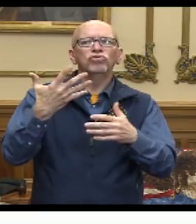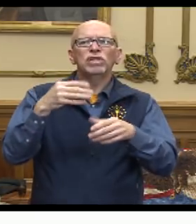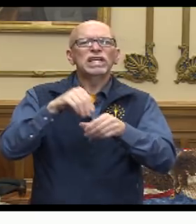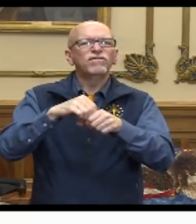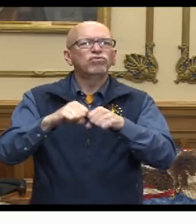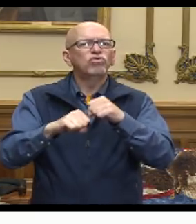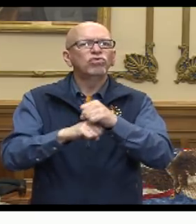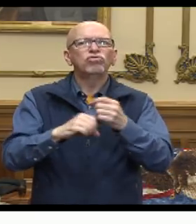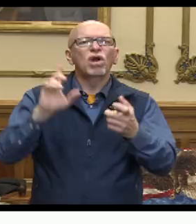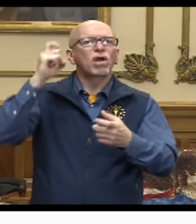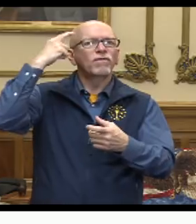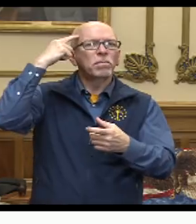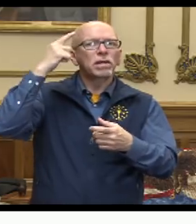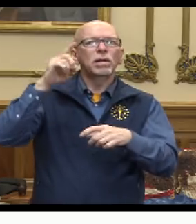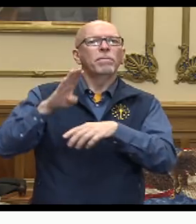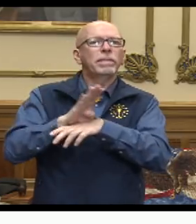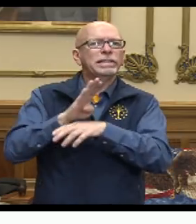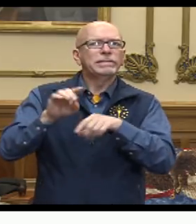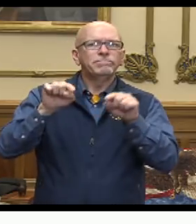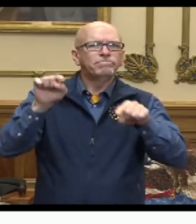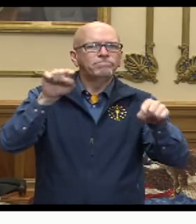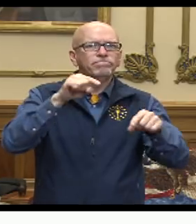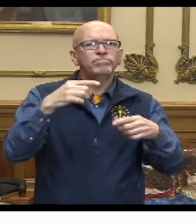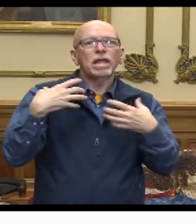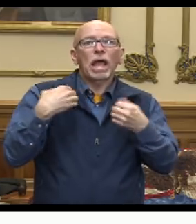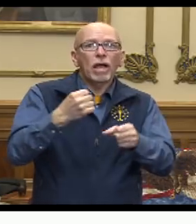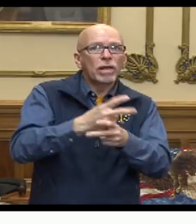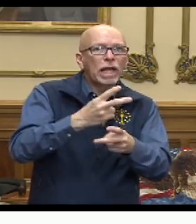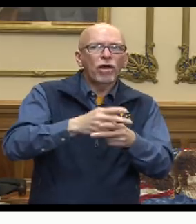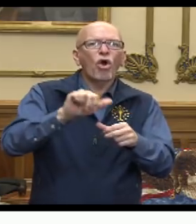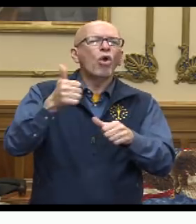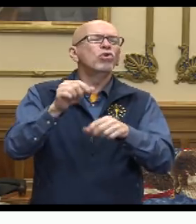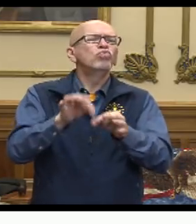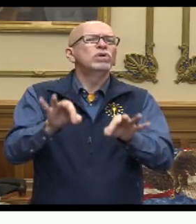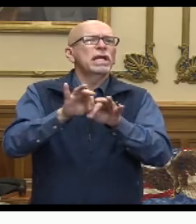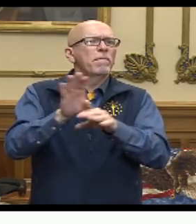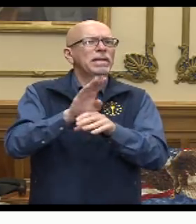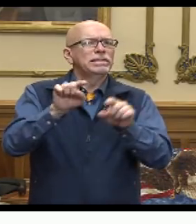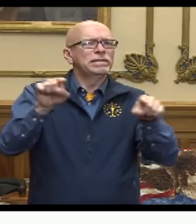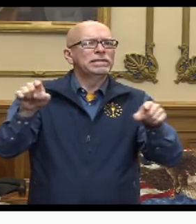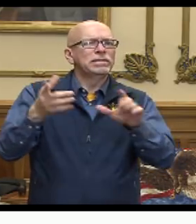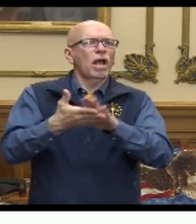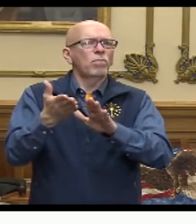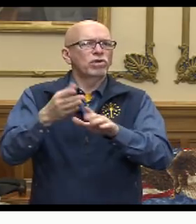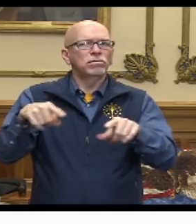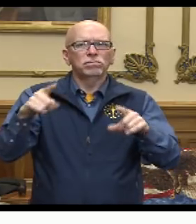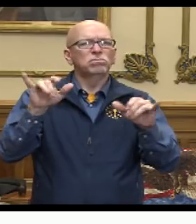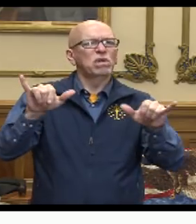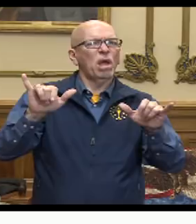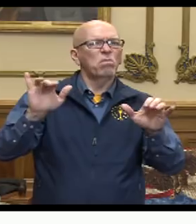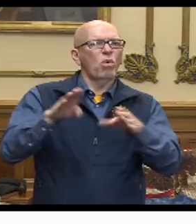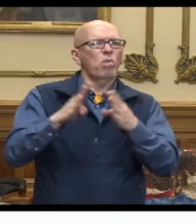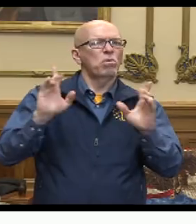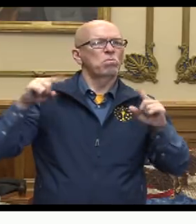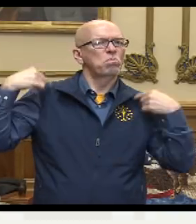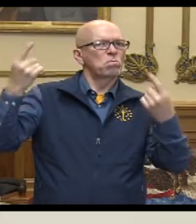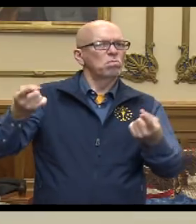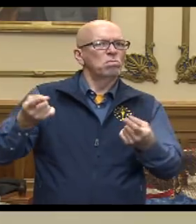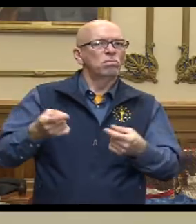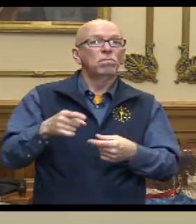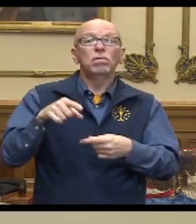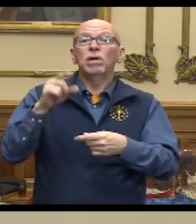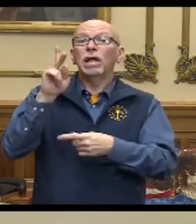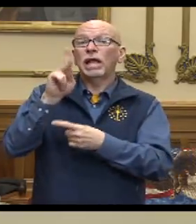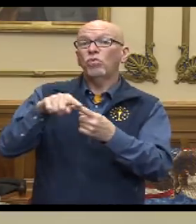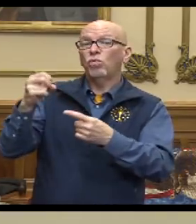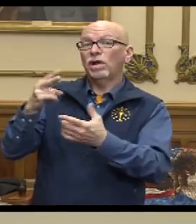infrastructure, government, business, healthcare, and other critical businesses and operations have been open, while K-12